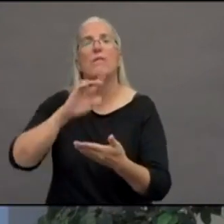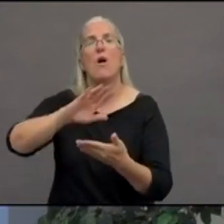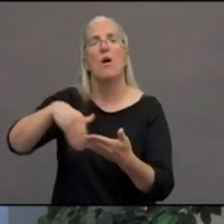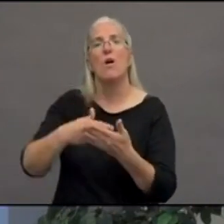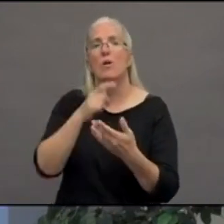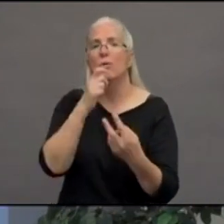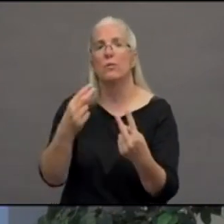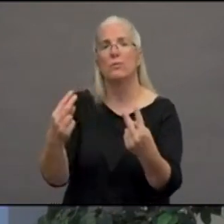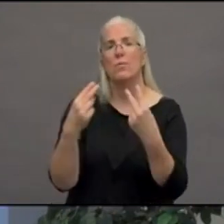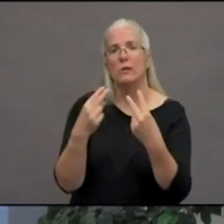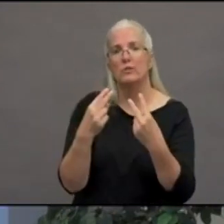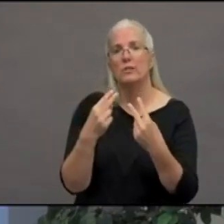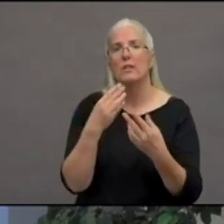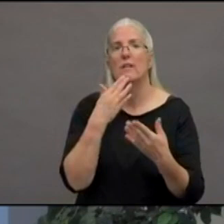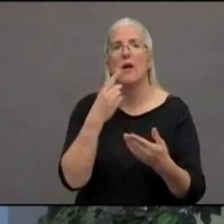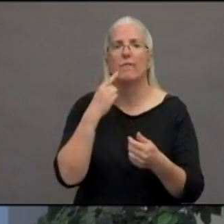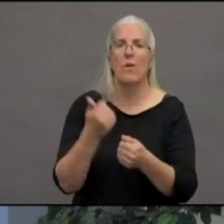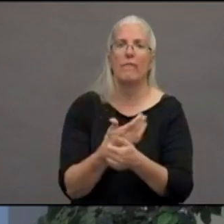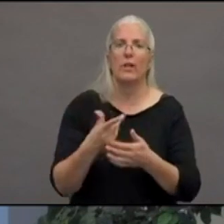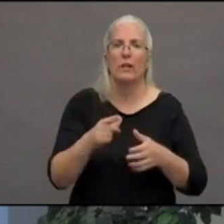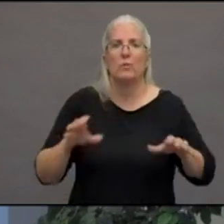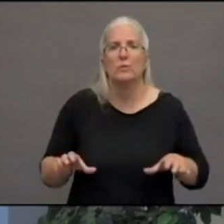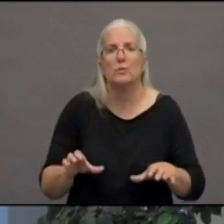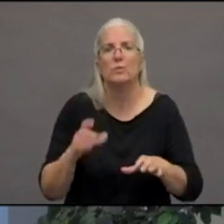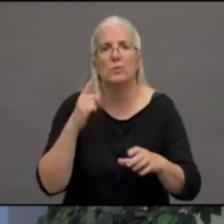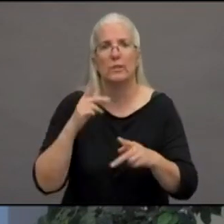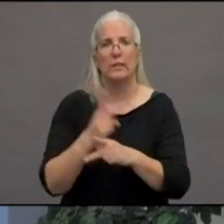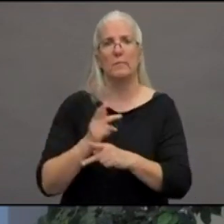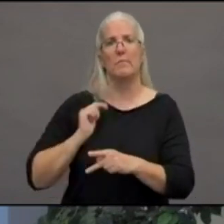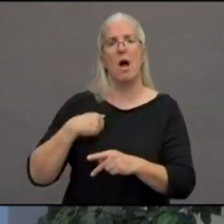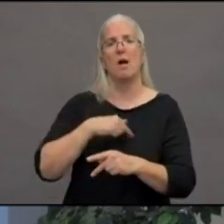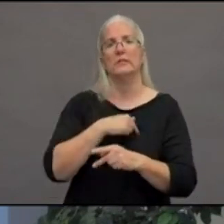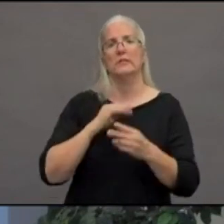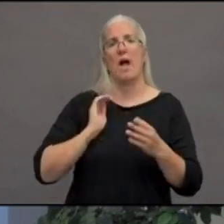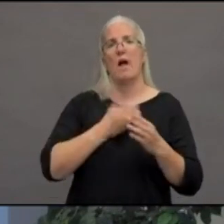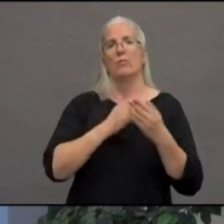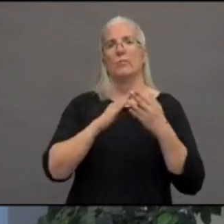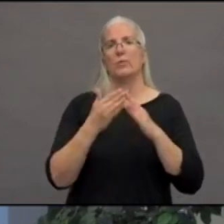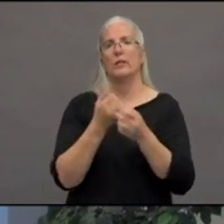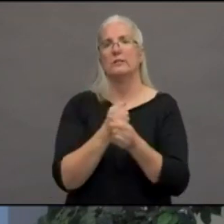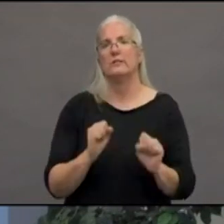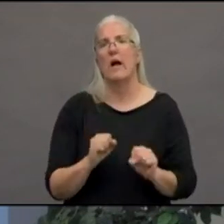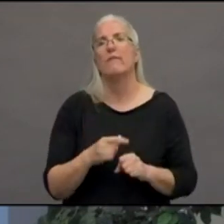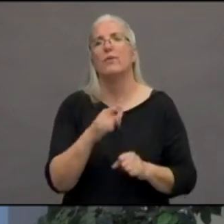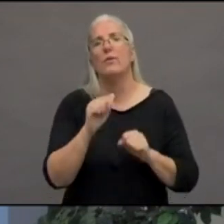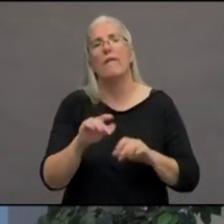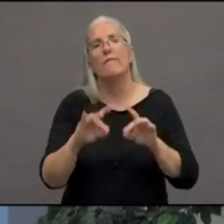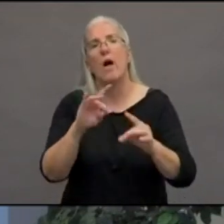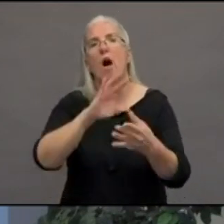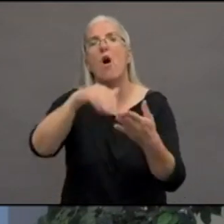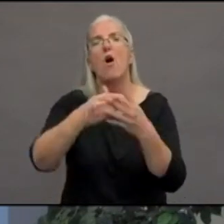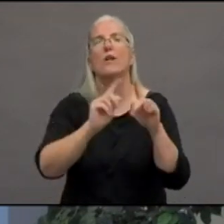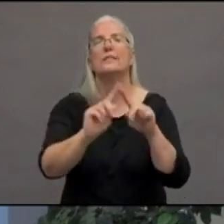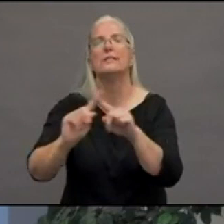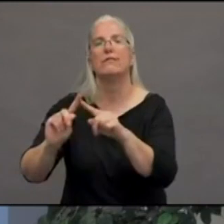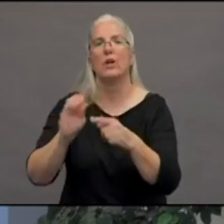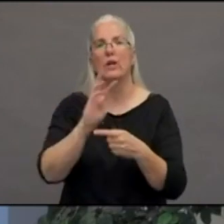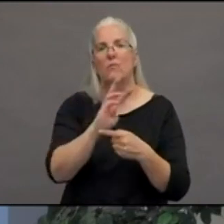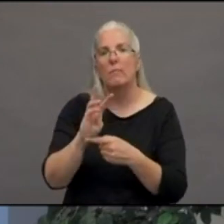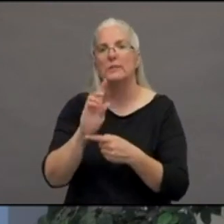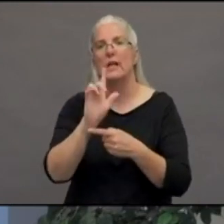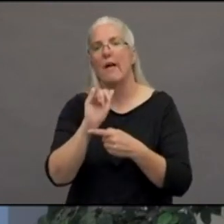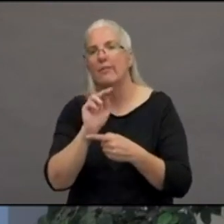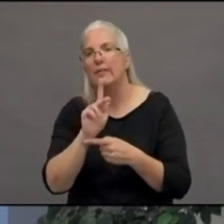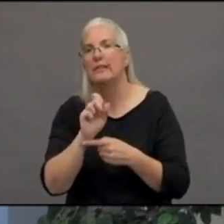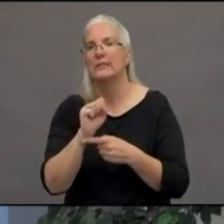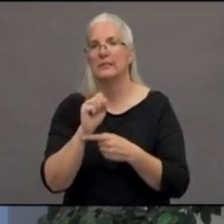all that you're doing in our community to help keep us safe. You can find all of the links to the resources and the sites that we discussed today in the posting for this Facebook